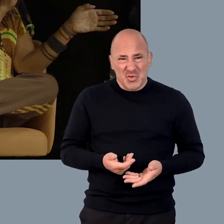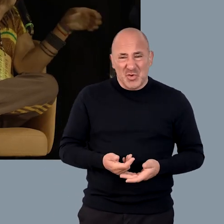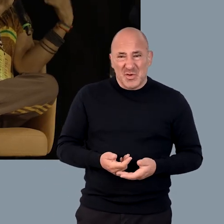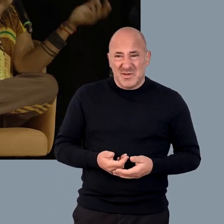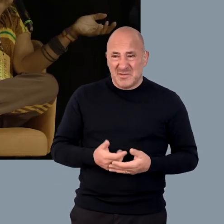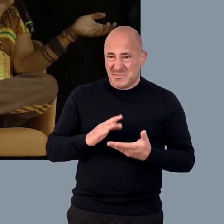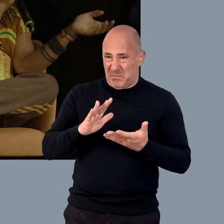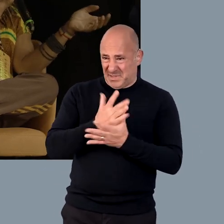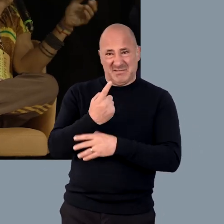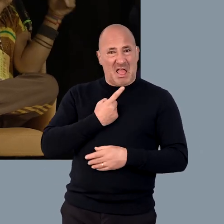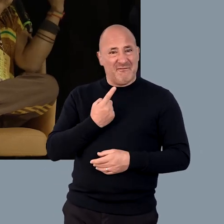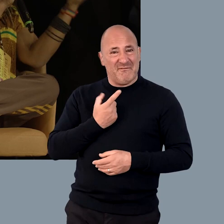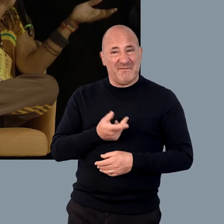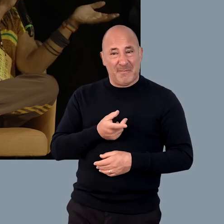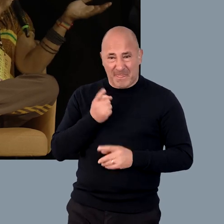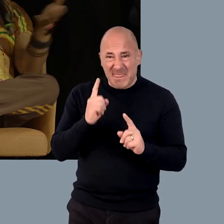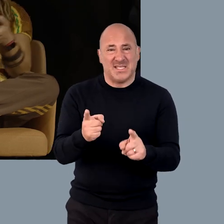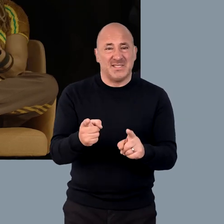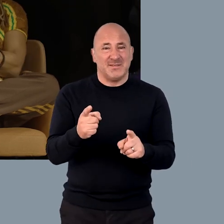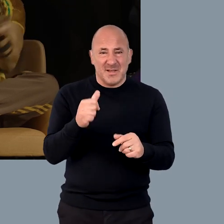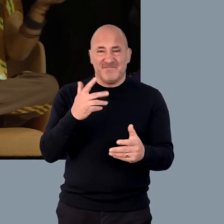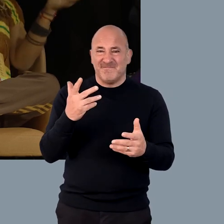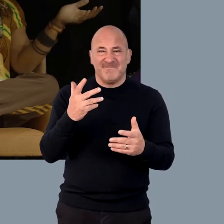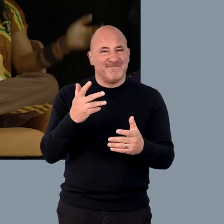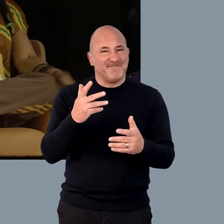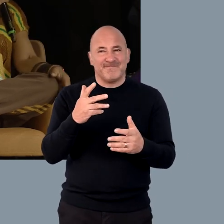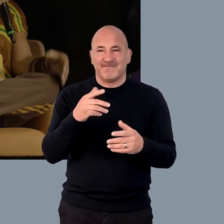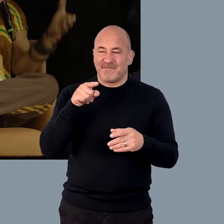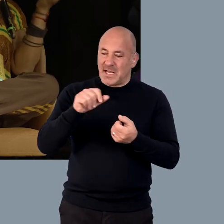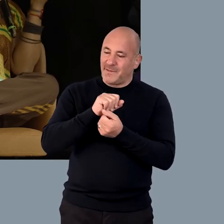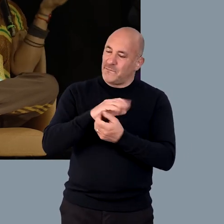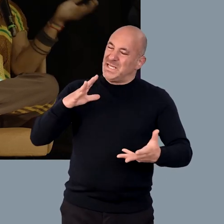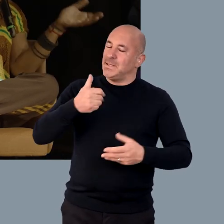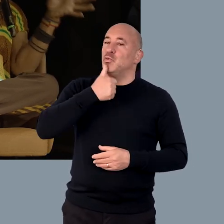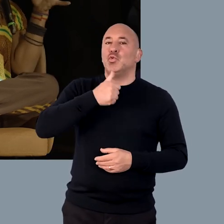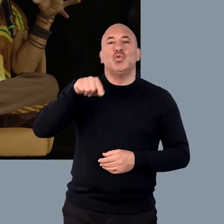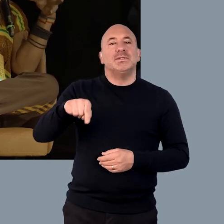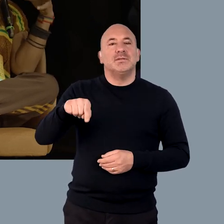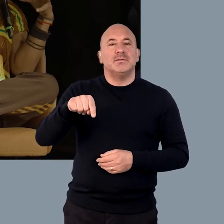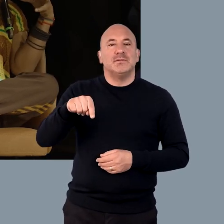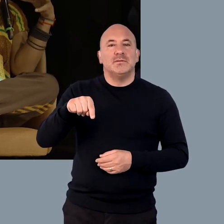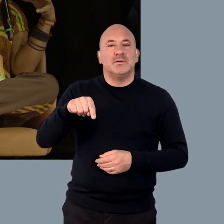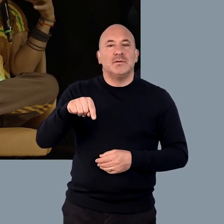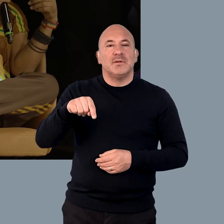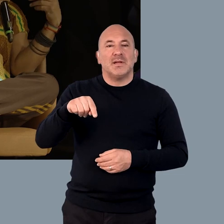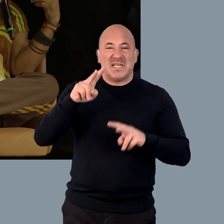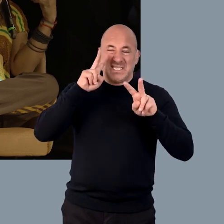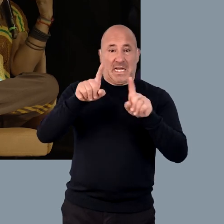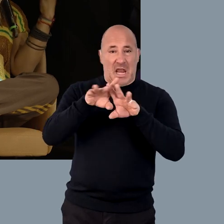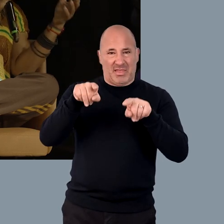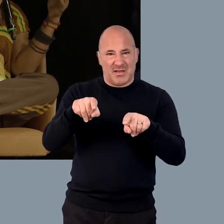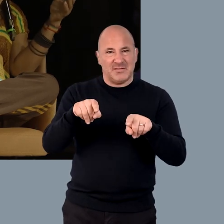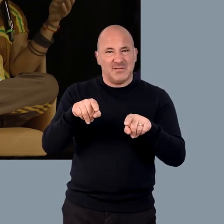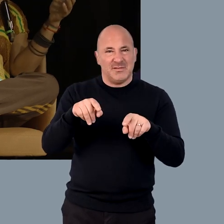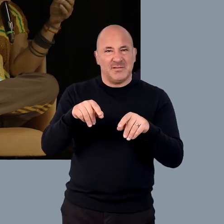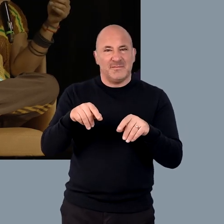just yourself and so that's the thing i i think you know it's it's about using that freedom and